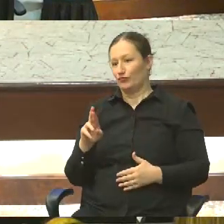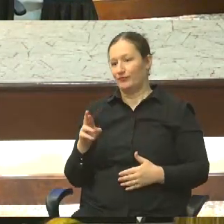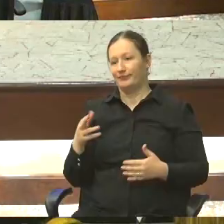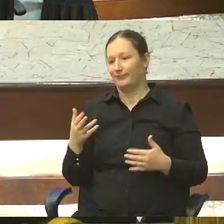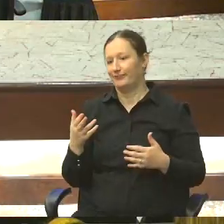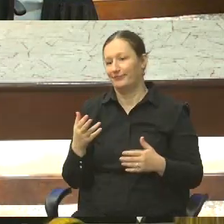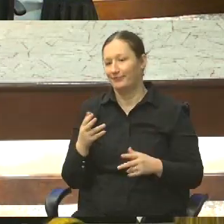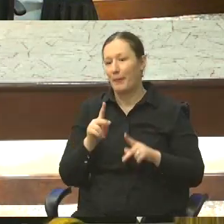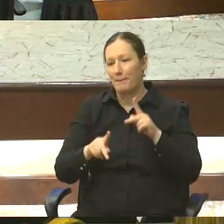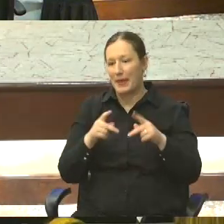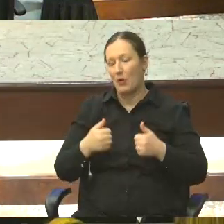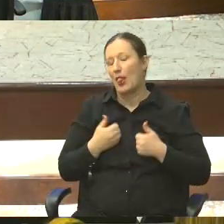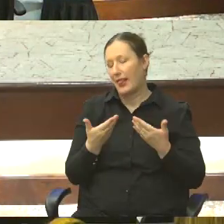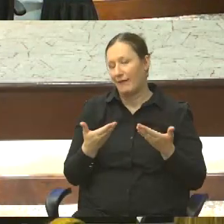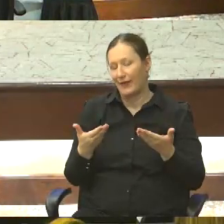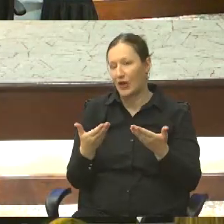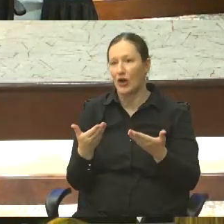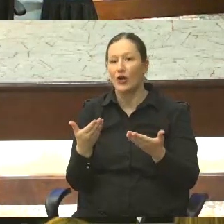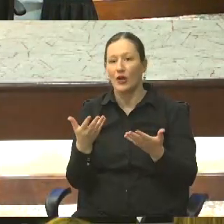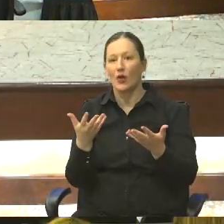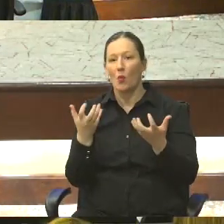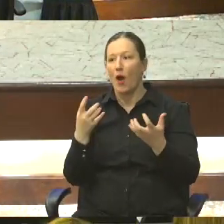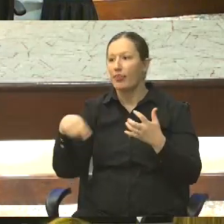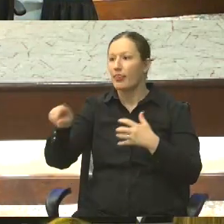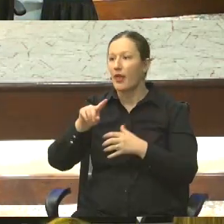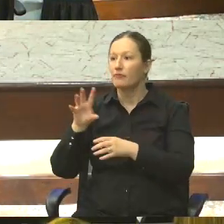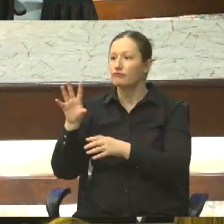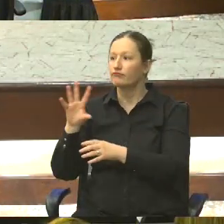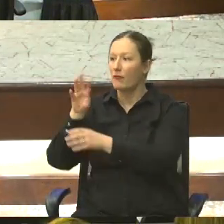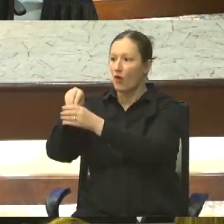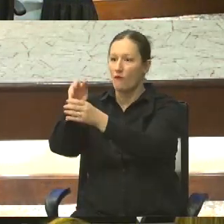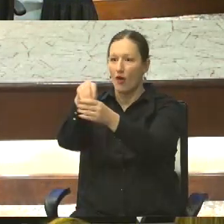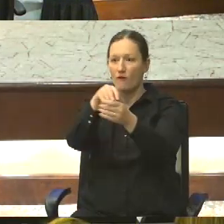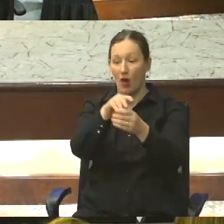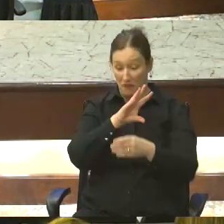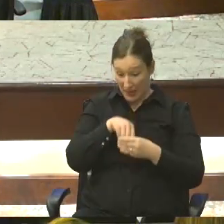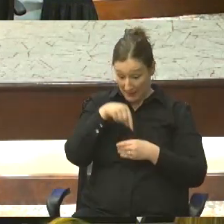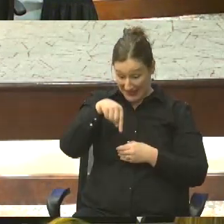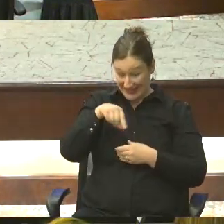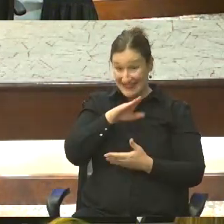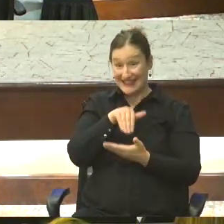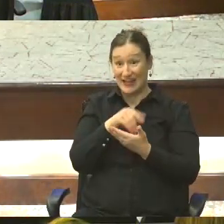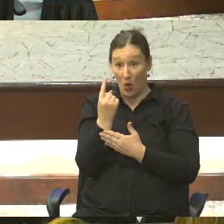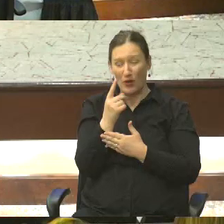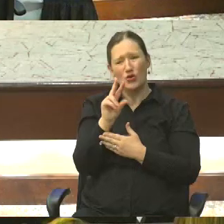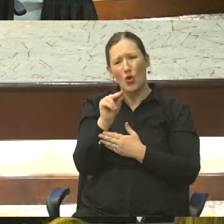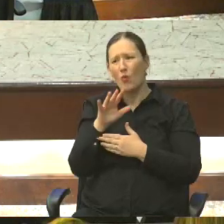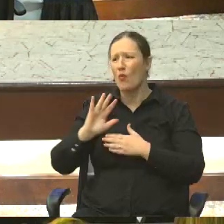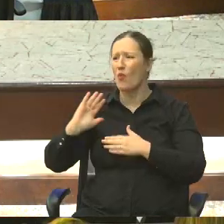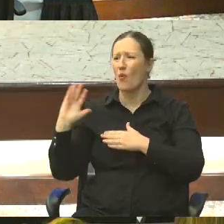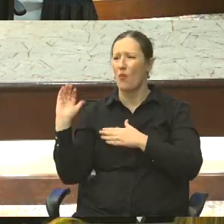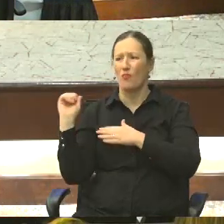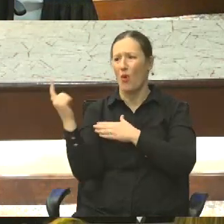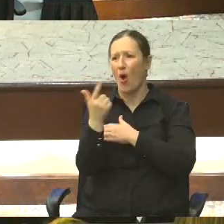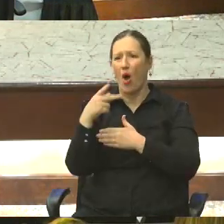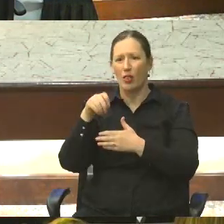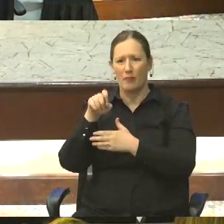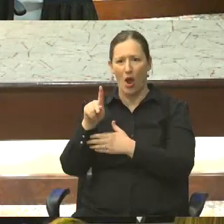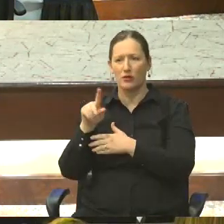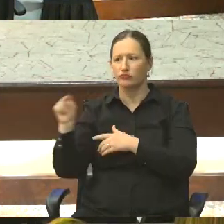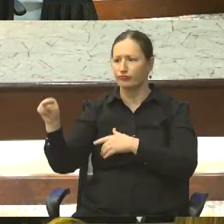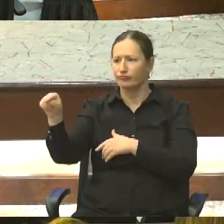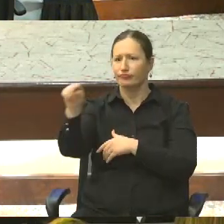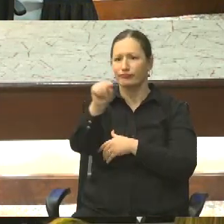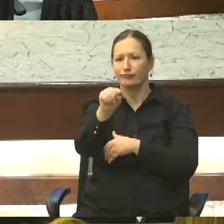so they've been doing a really good job, not just at Casey, not just at Bledsoe, but in all of our parks. They're working to